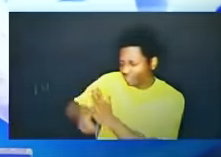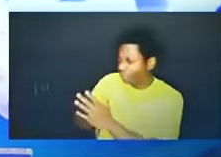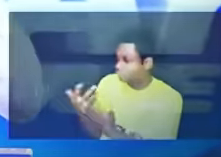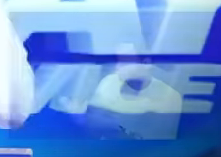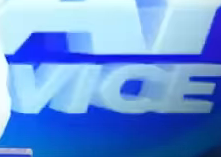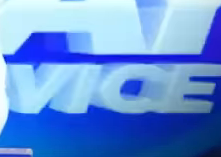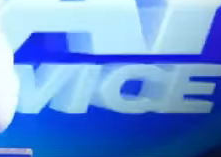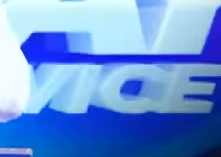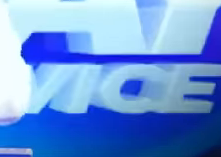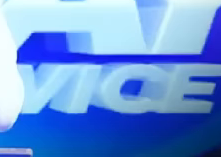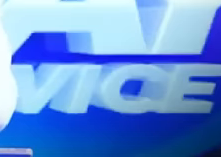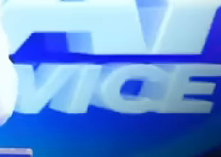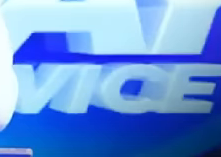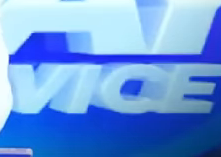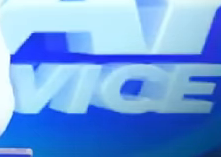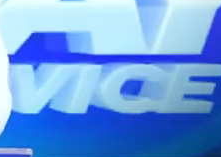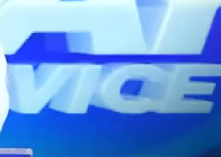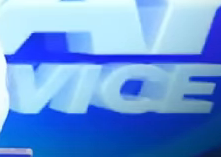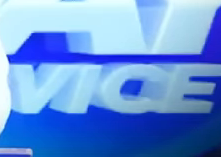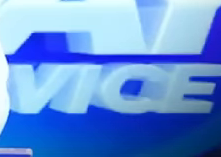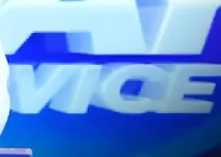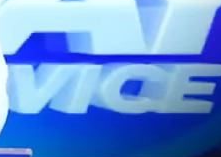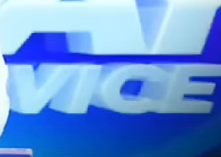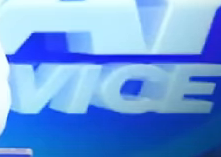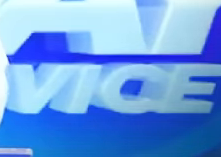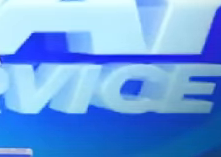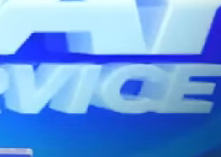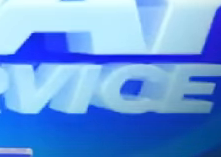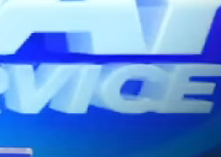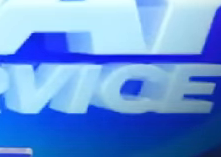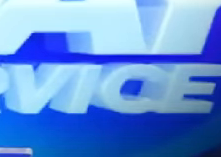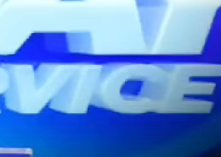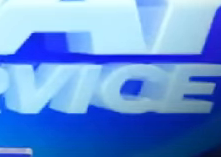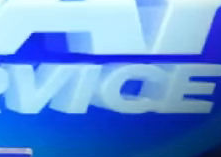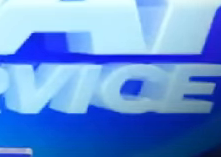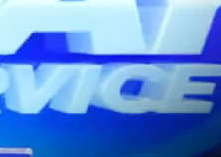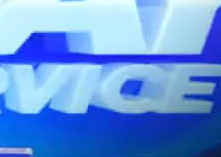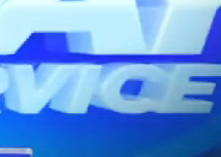Many a times we tend to miss God's purpose and plan for our